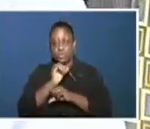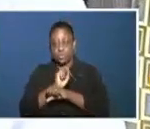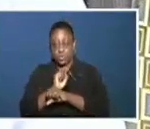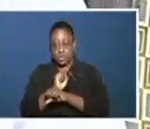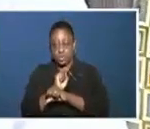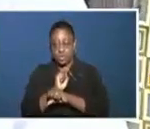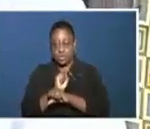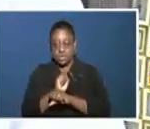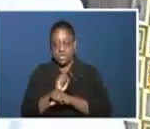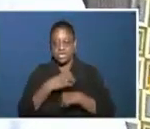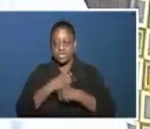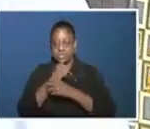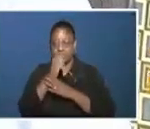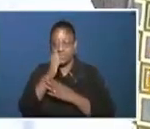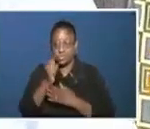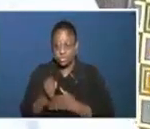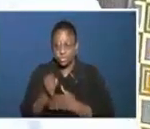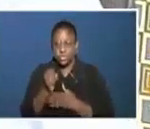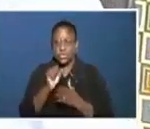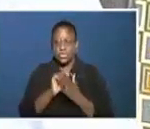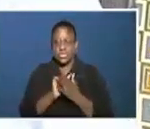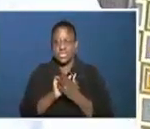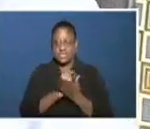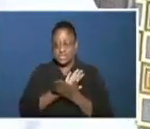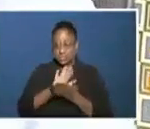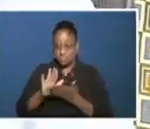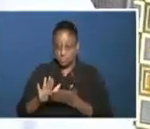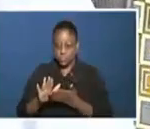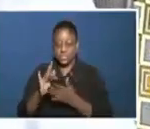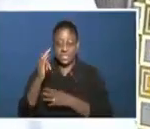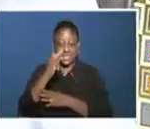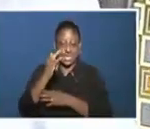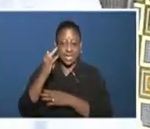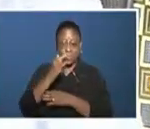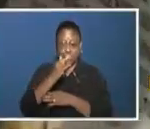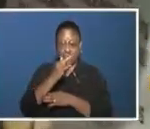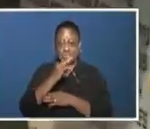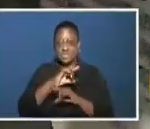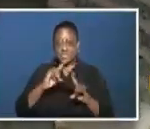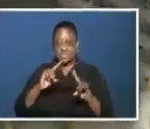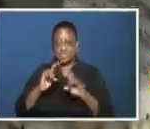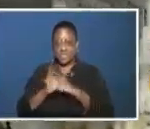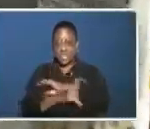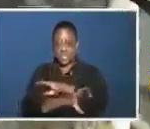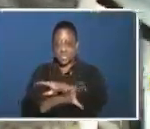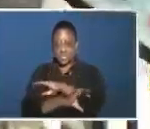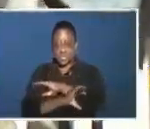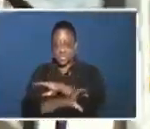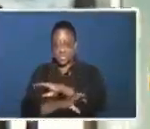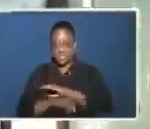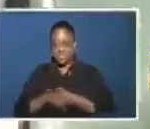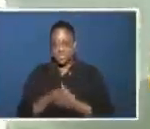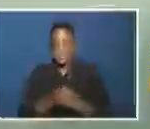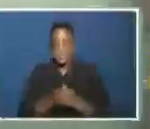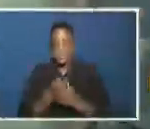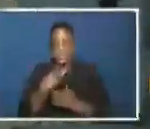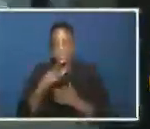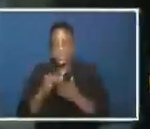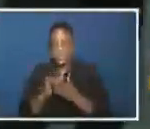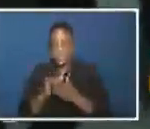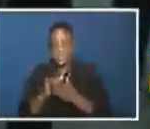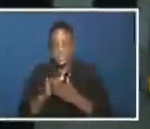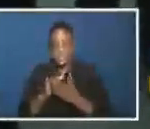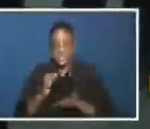to ensure the smooth operations of the airports across the country. That contingency plan included assistance from the